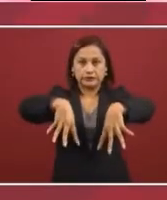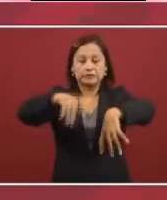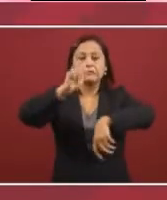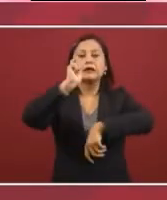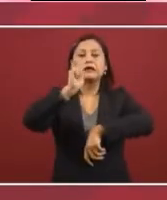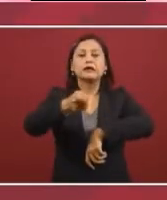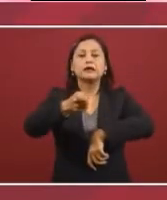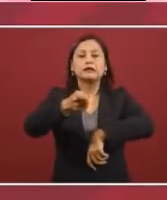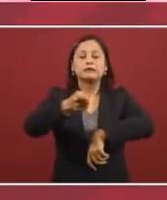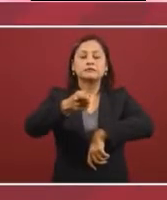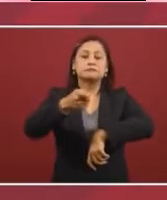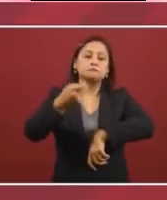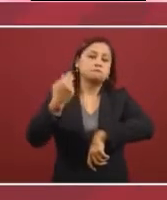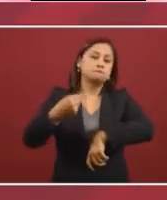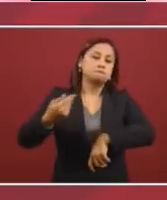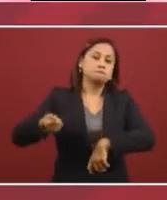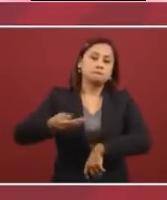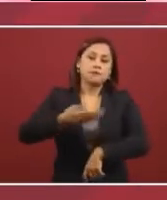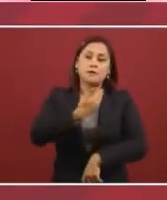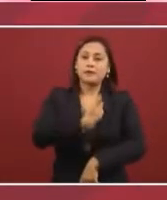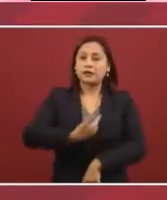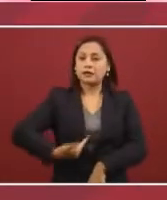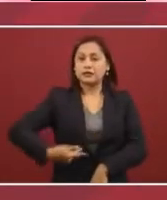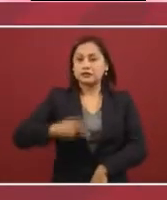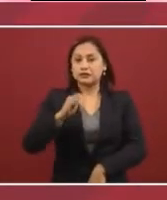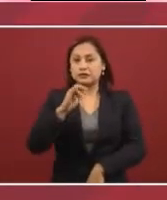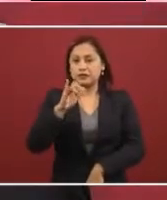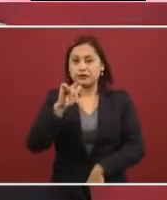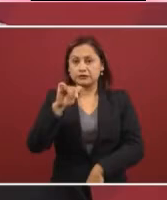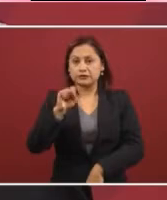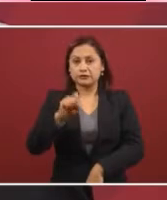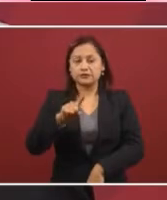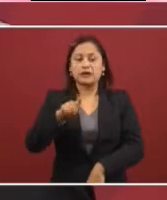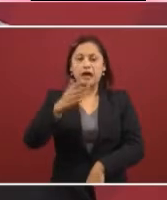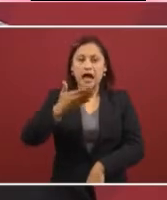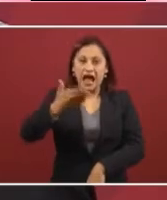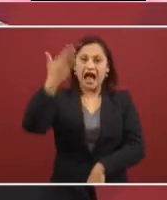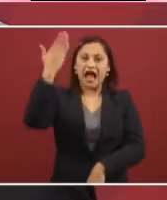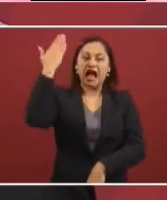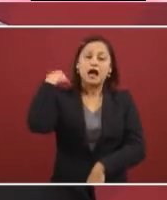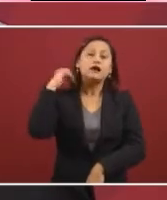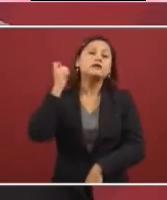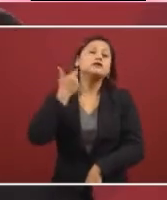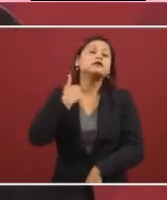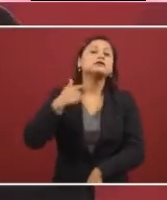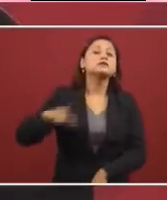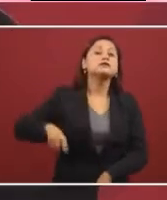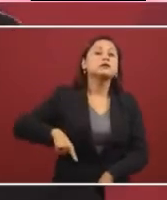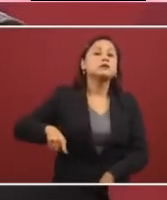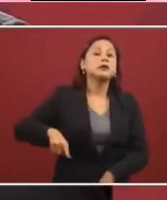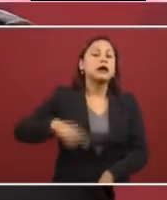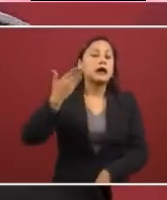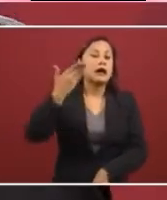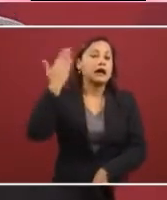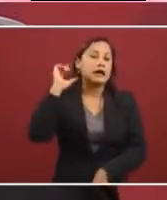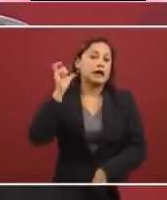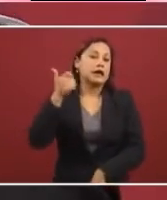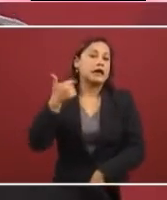This one of ours. That before you get abused.